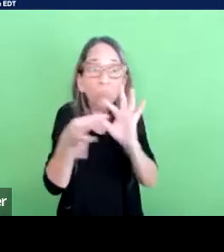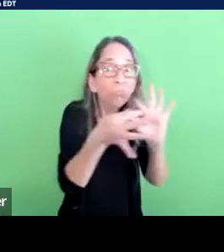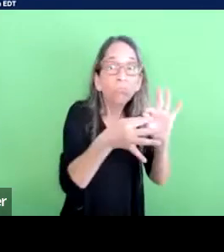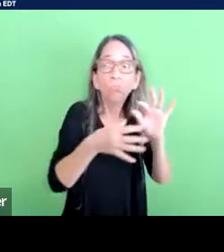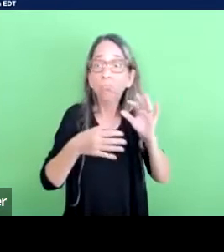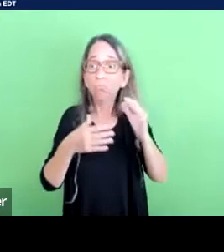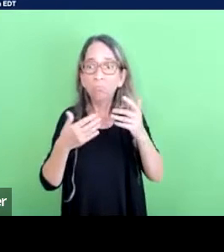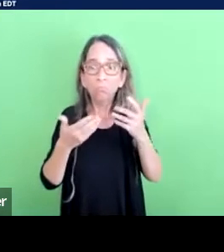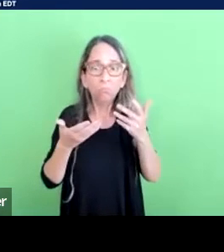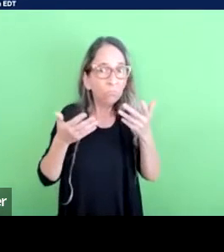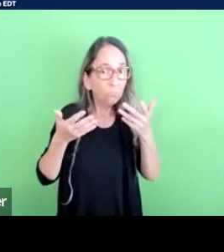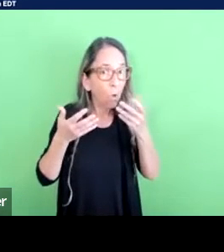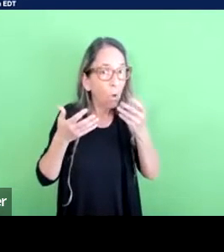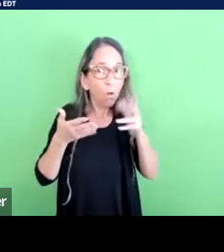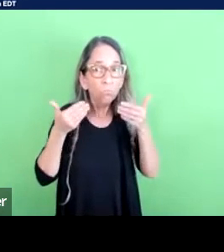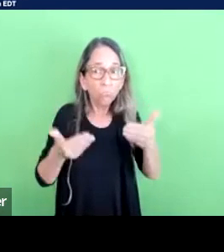our work.